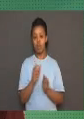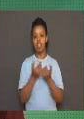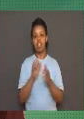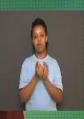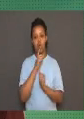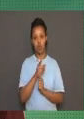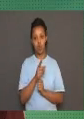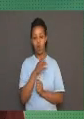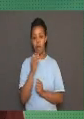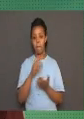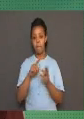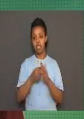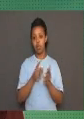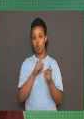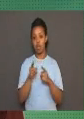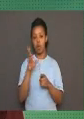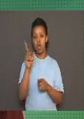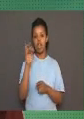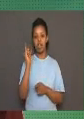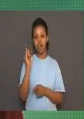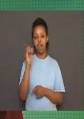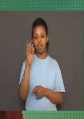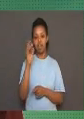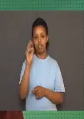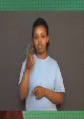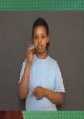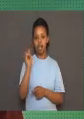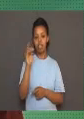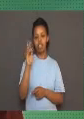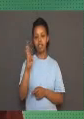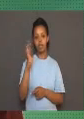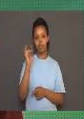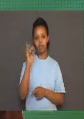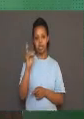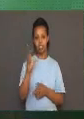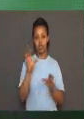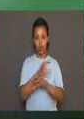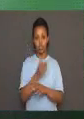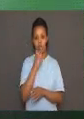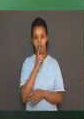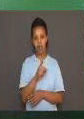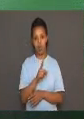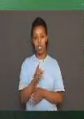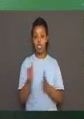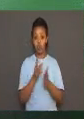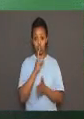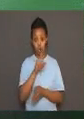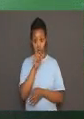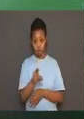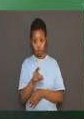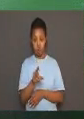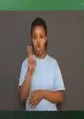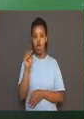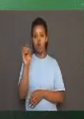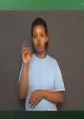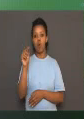by studying dihybrid crosses. Are you ready? A monohybrid